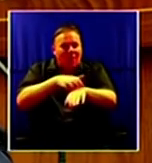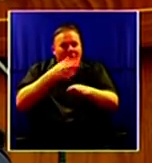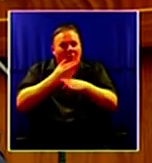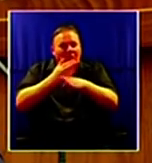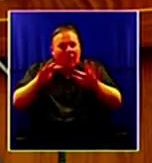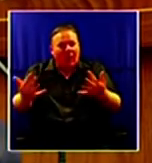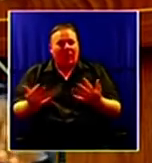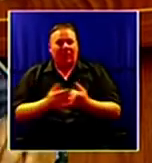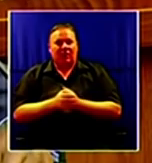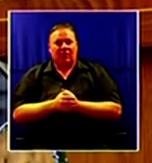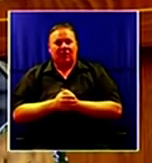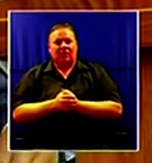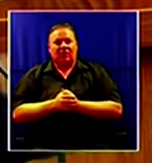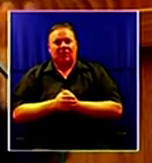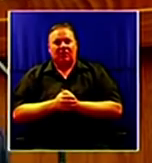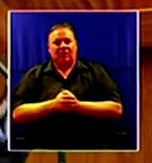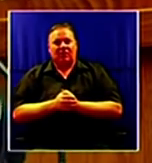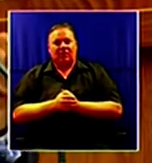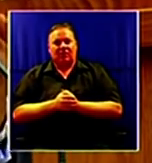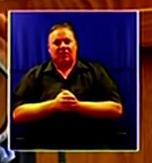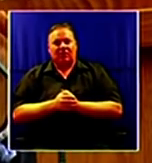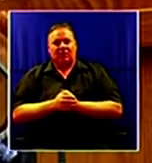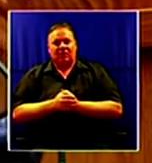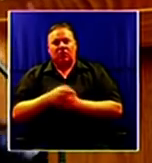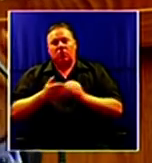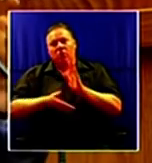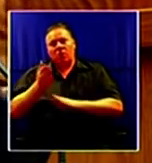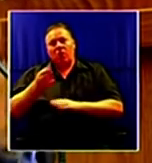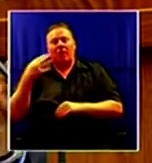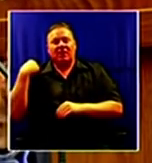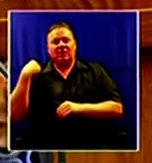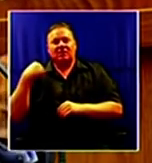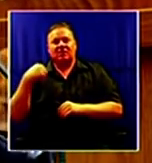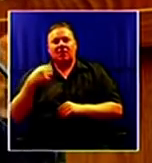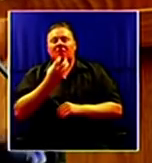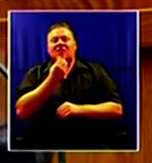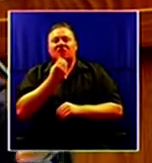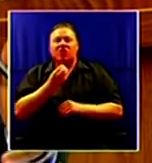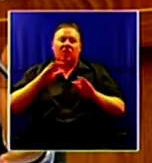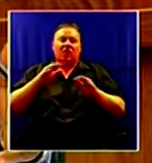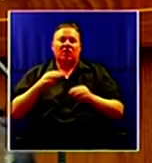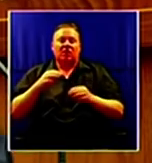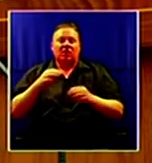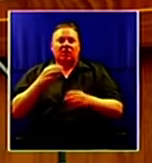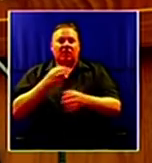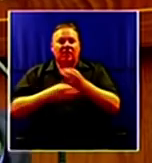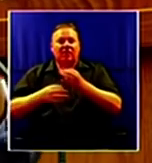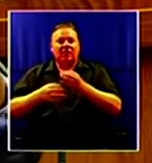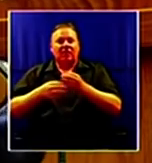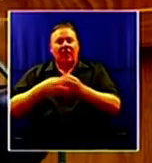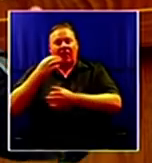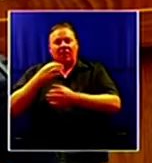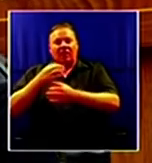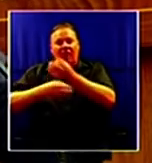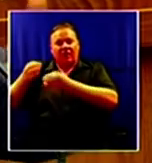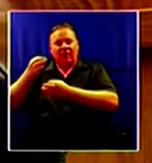you go to Minister Mandashi to advise him, don't expect him to advise you how to grow sheep. You should be able to